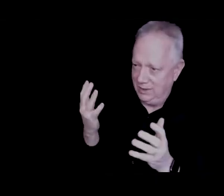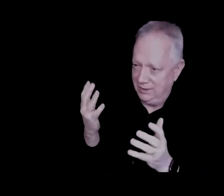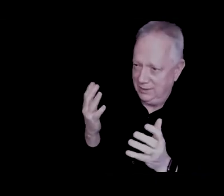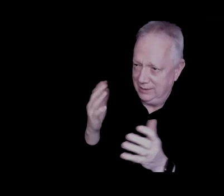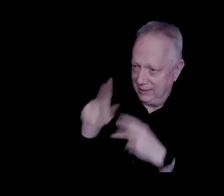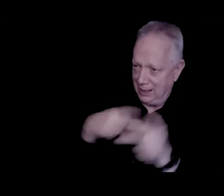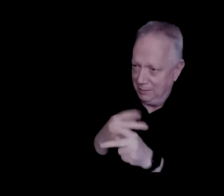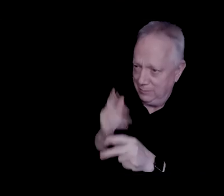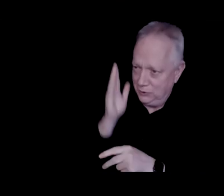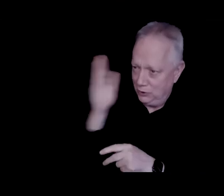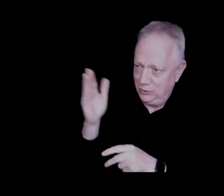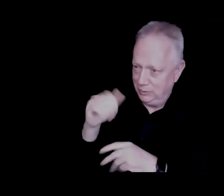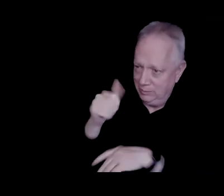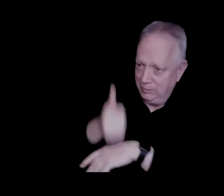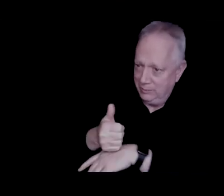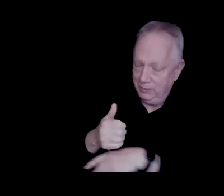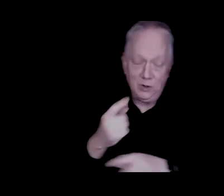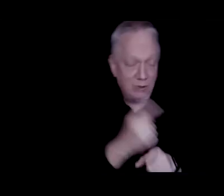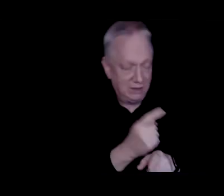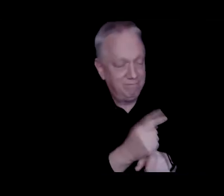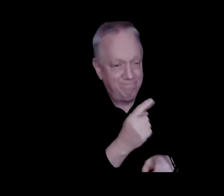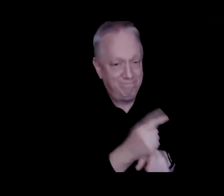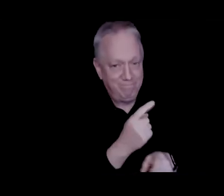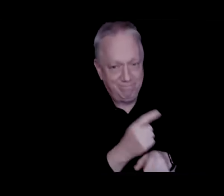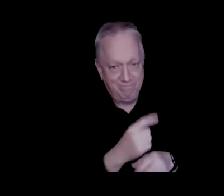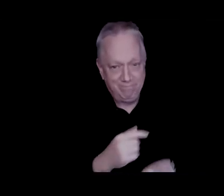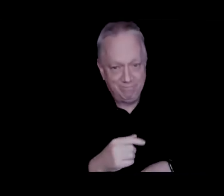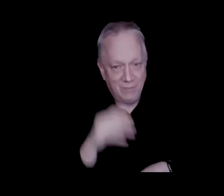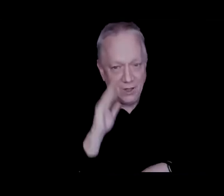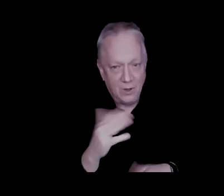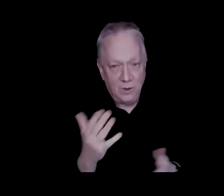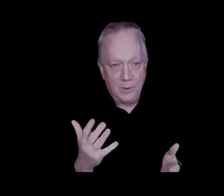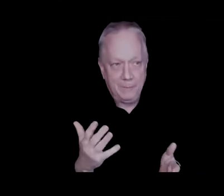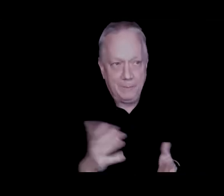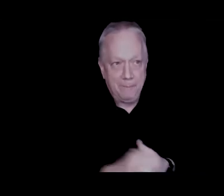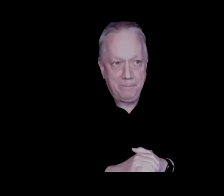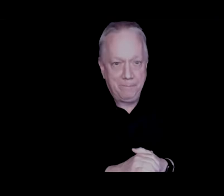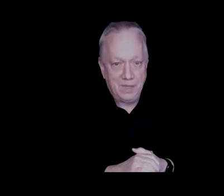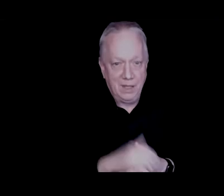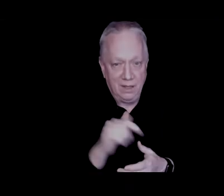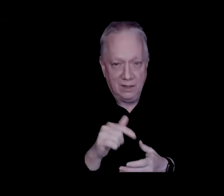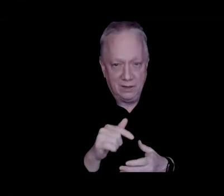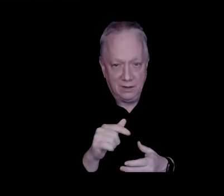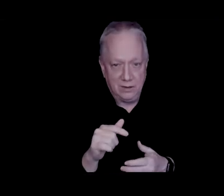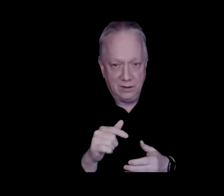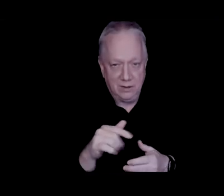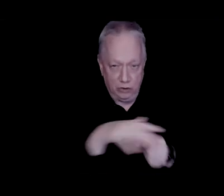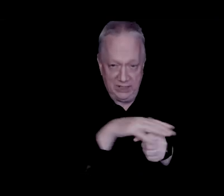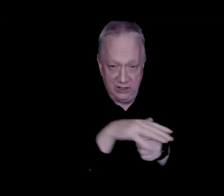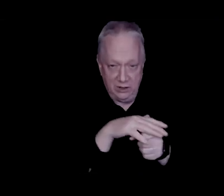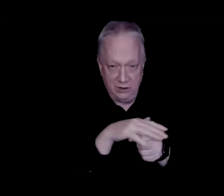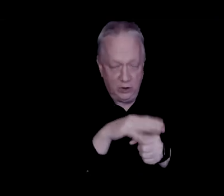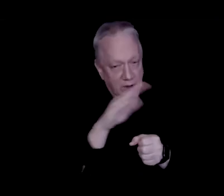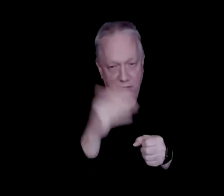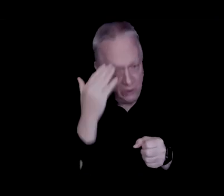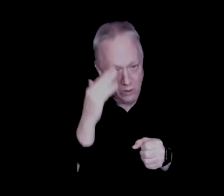take. Yeah, I mean, it's this region in the Middle East. You never know